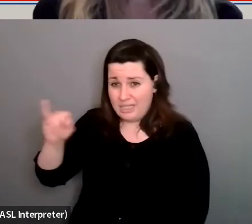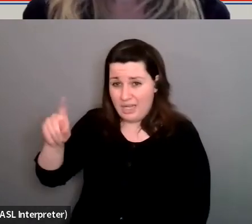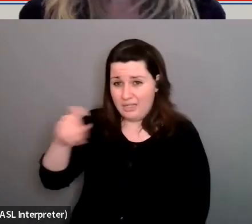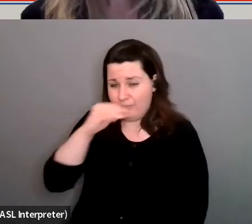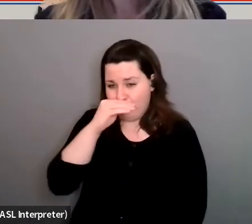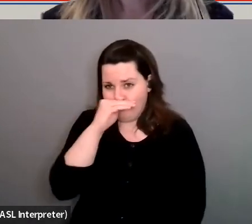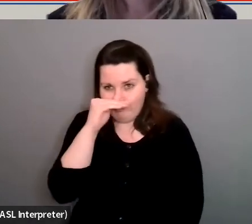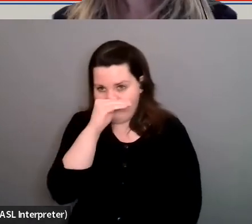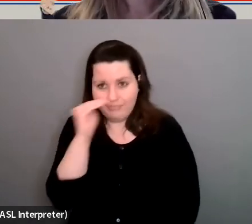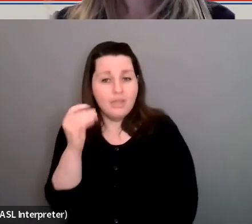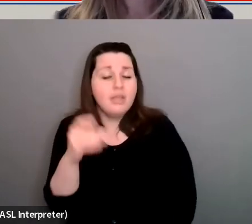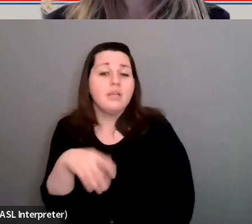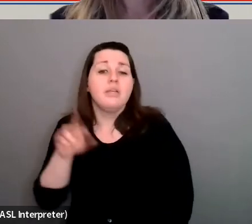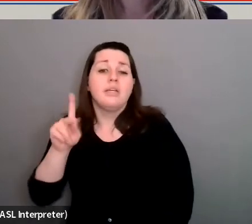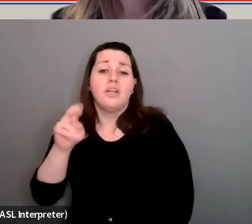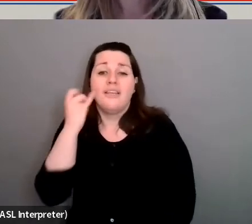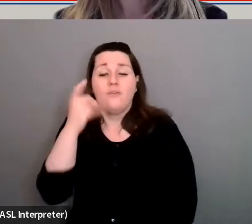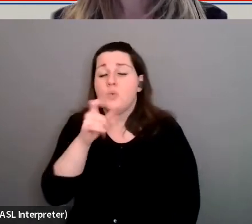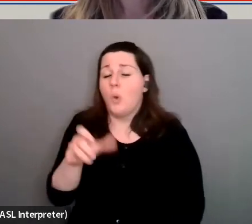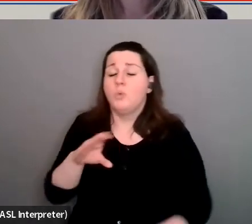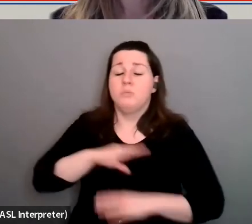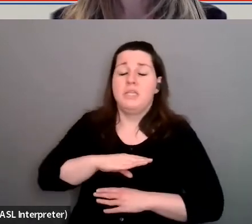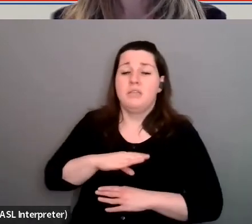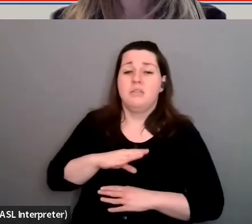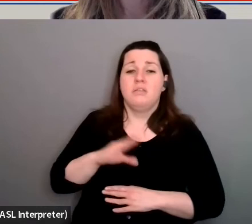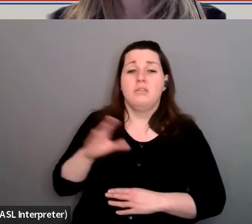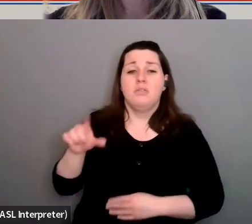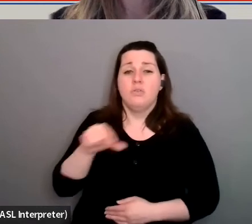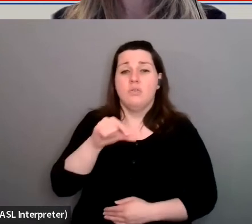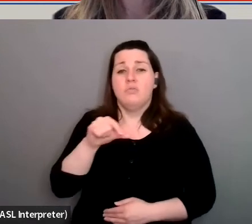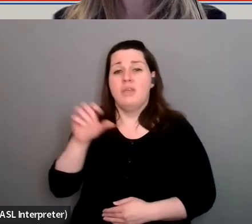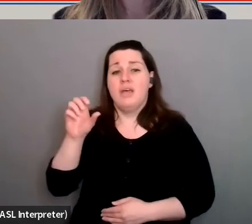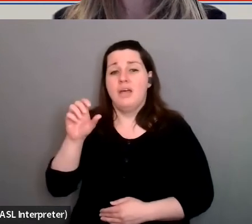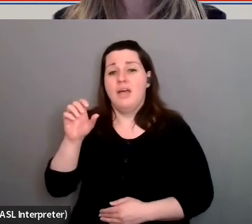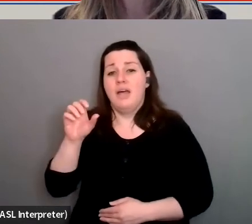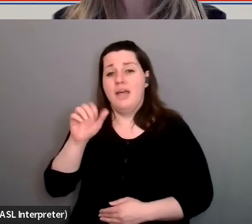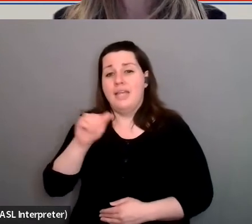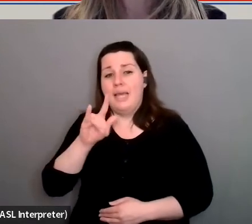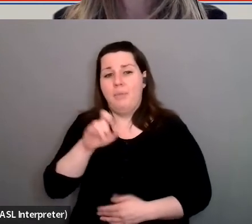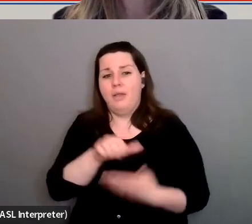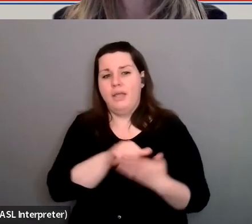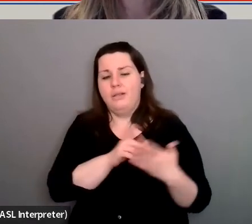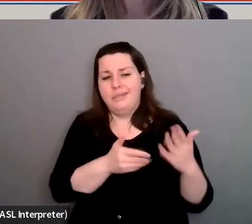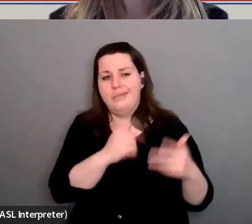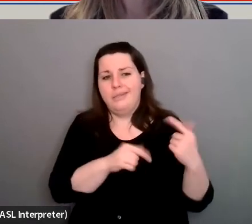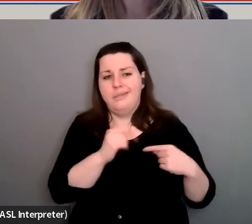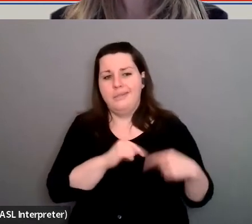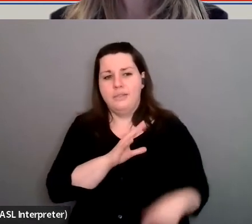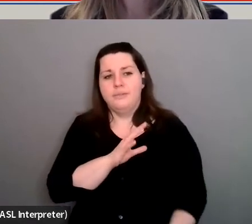If you no longer meet the qualifications of an ABLE account, I don't know how quickly I can get back to that screen,